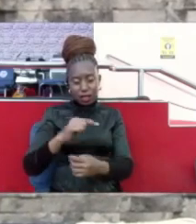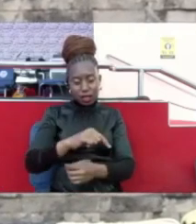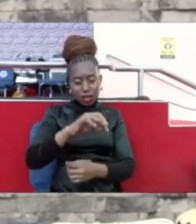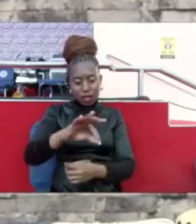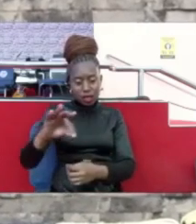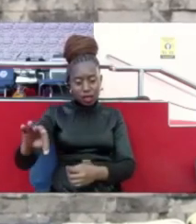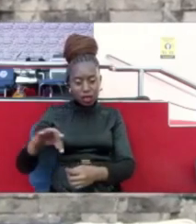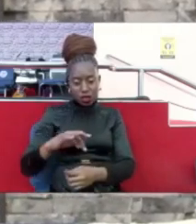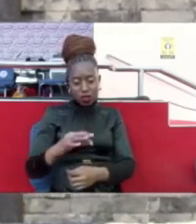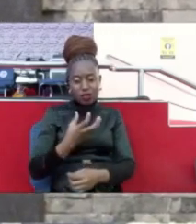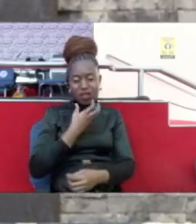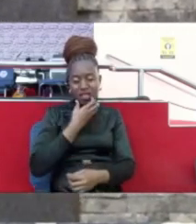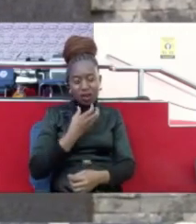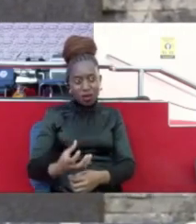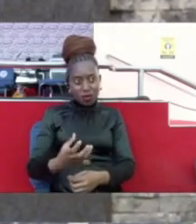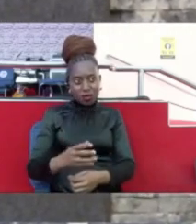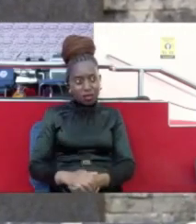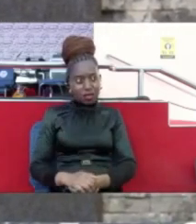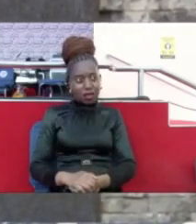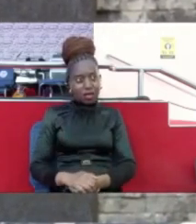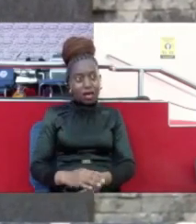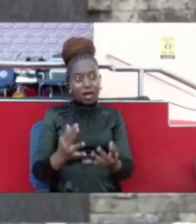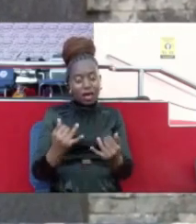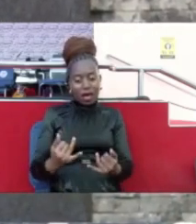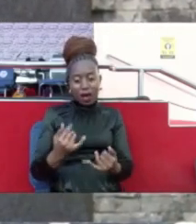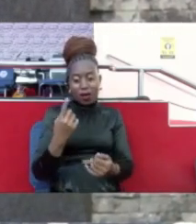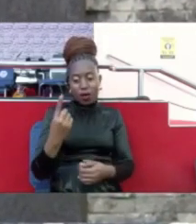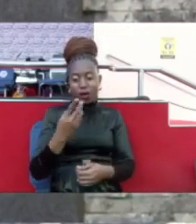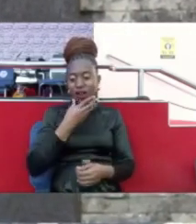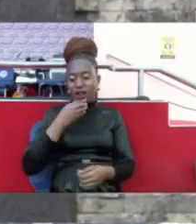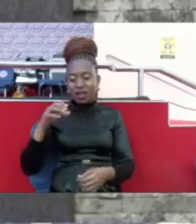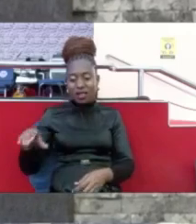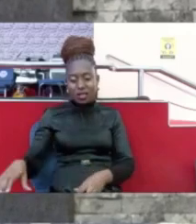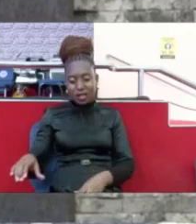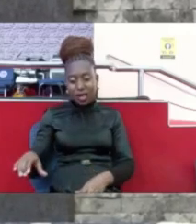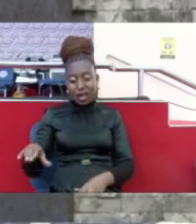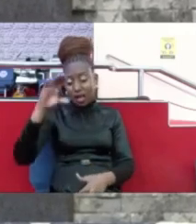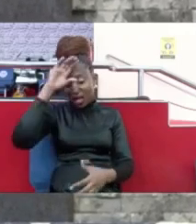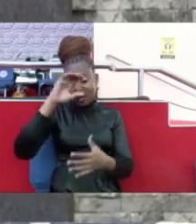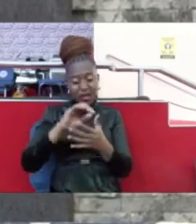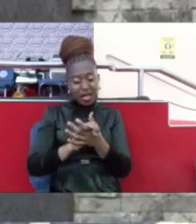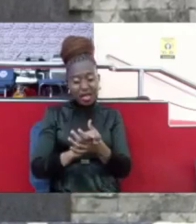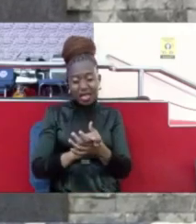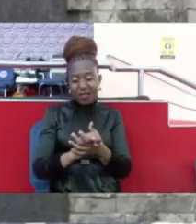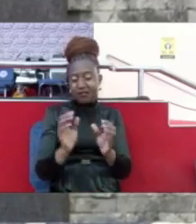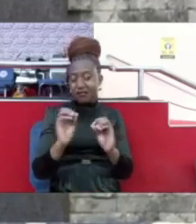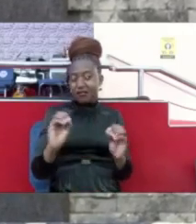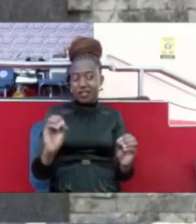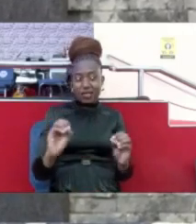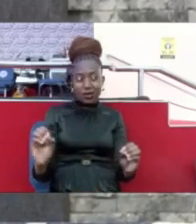Wilson, one of our boys, did not believe her.